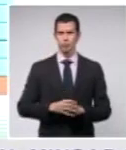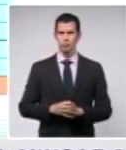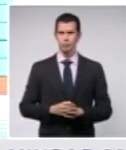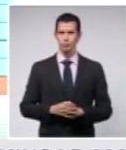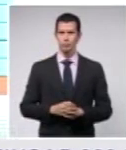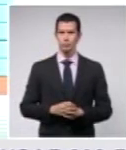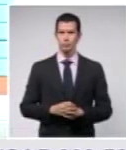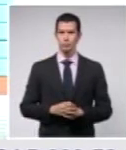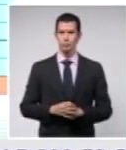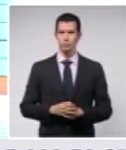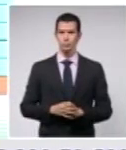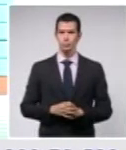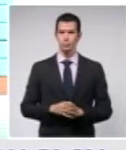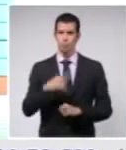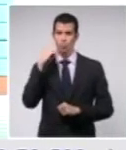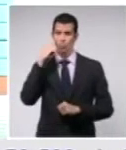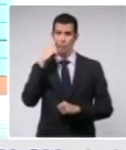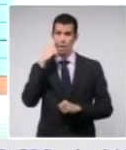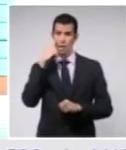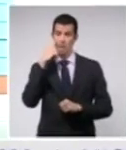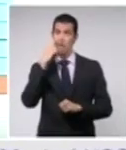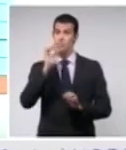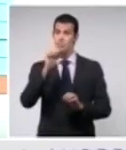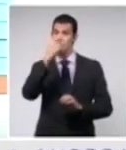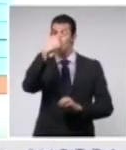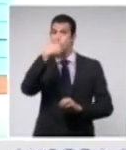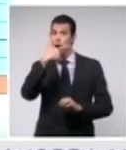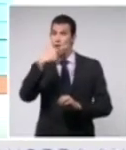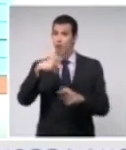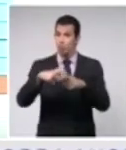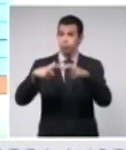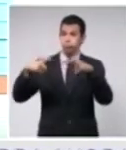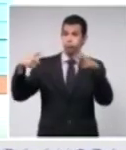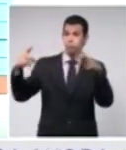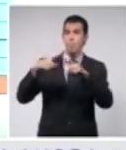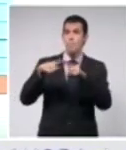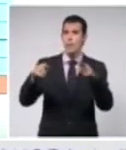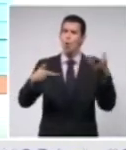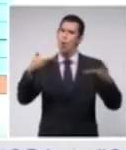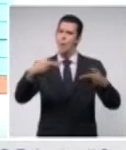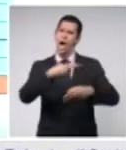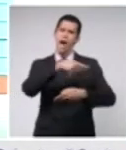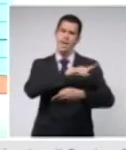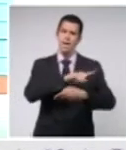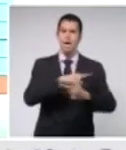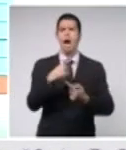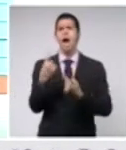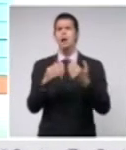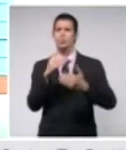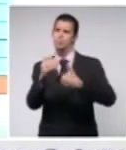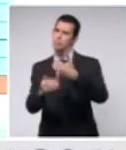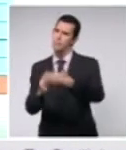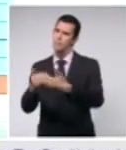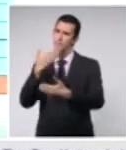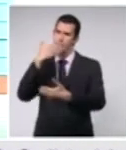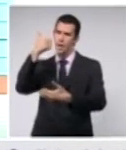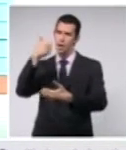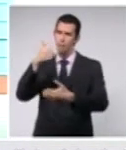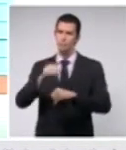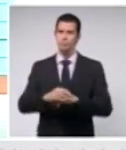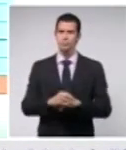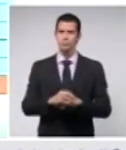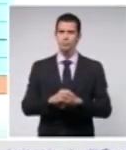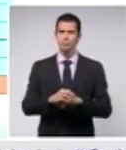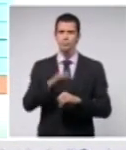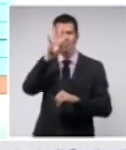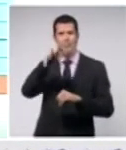Cuba's rate therefore stands at 6.68 per 100,000 inhabitants over the last